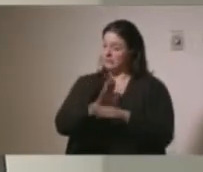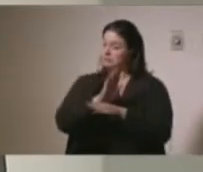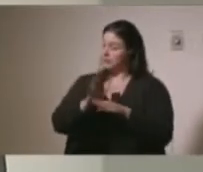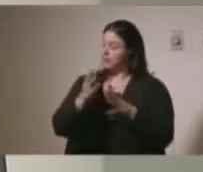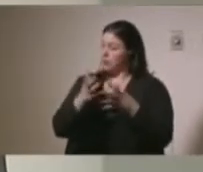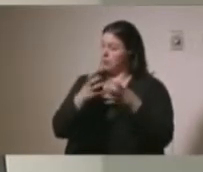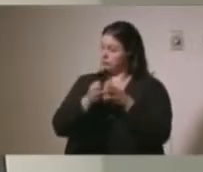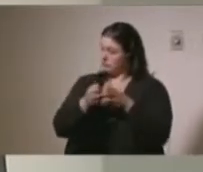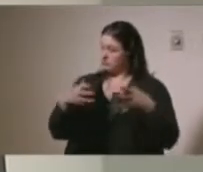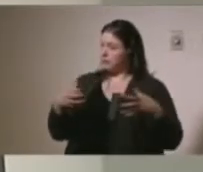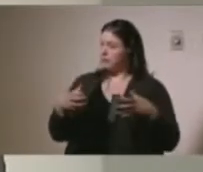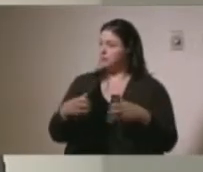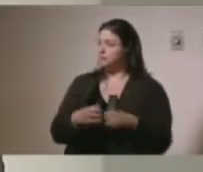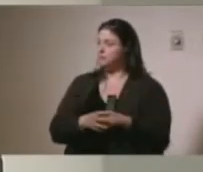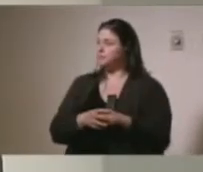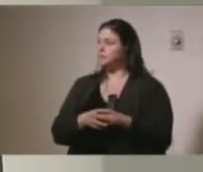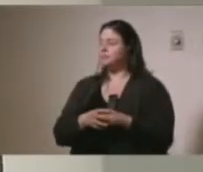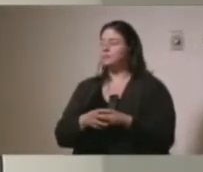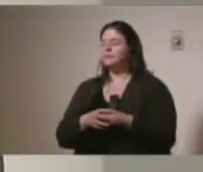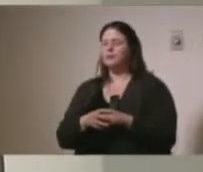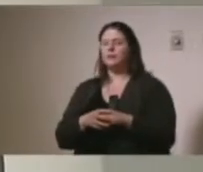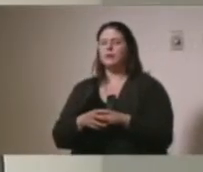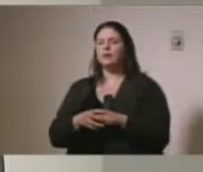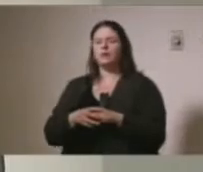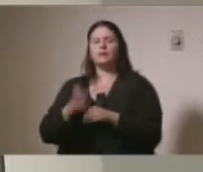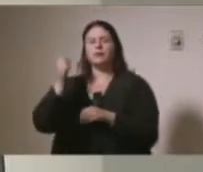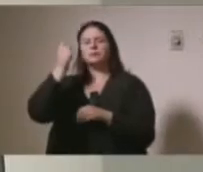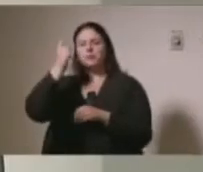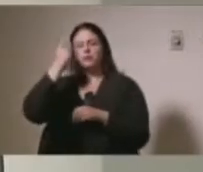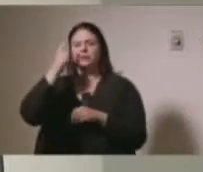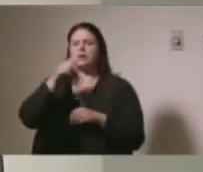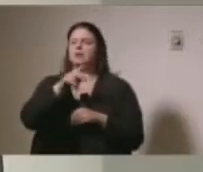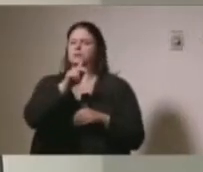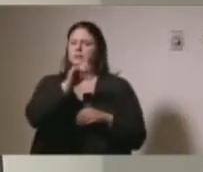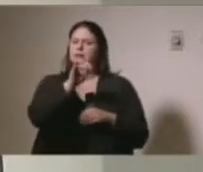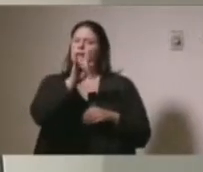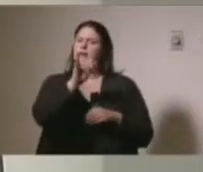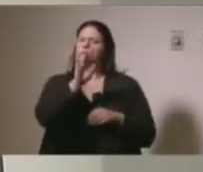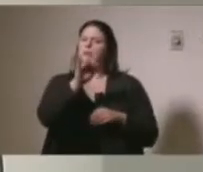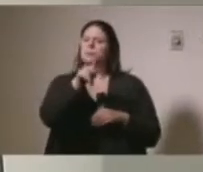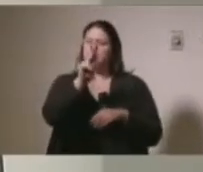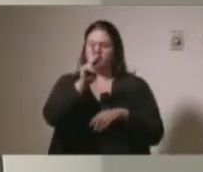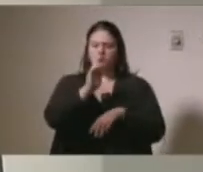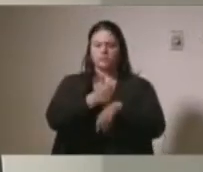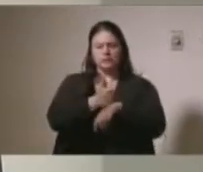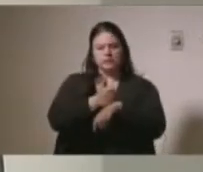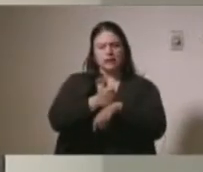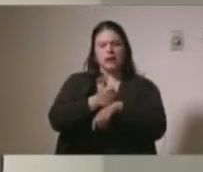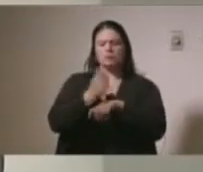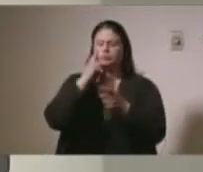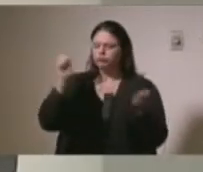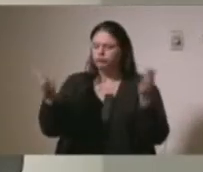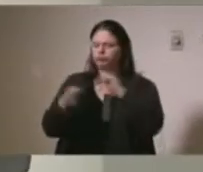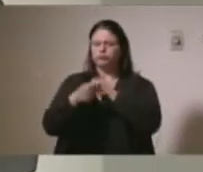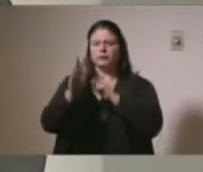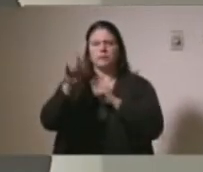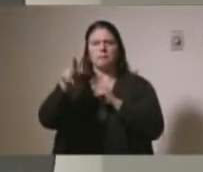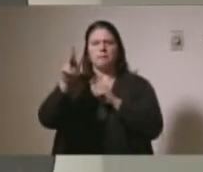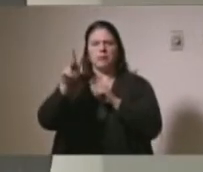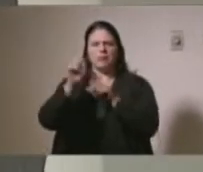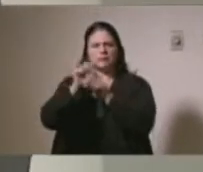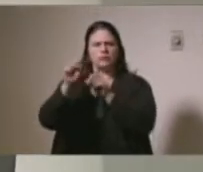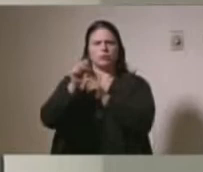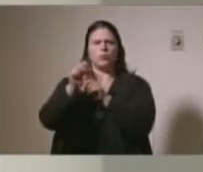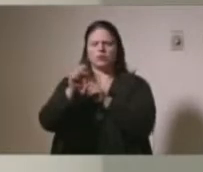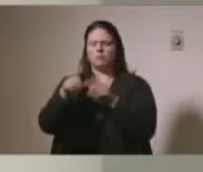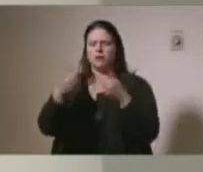are that Kiwibank was set up to revolutionise the New Zealand banking scene through low fees. But I suppose if you have a